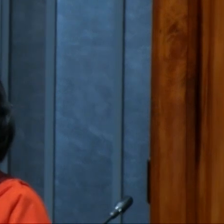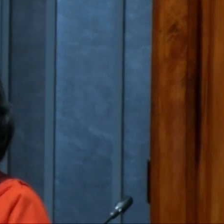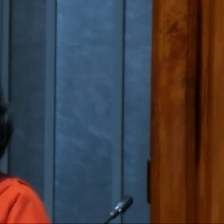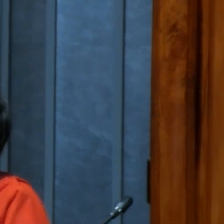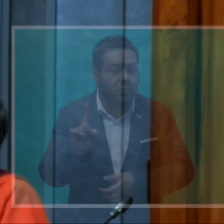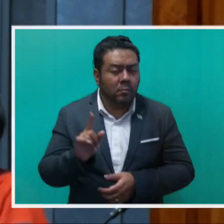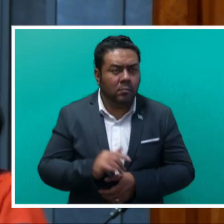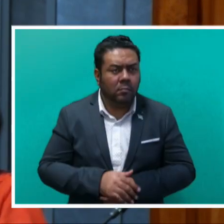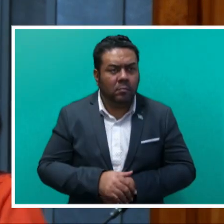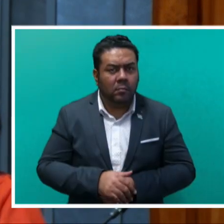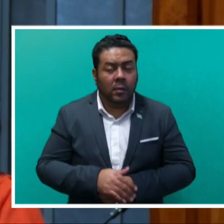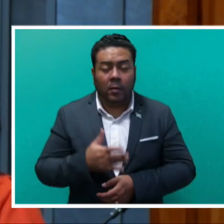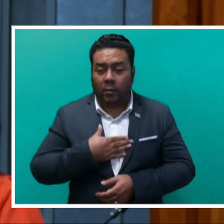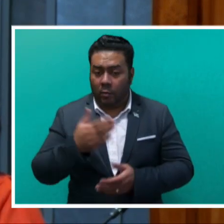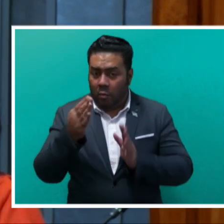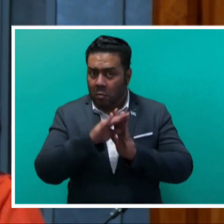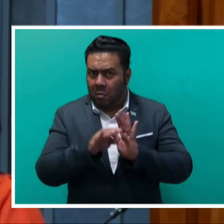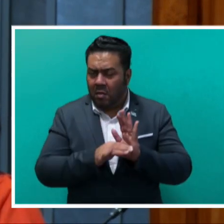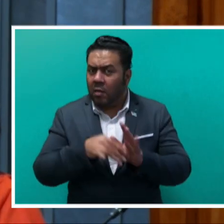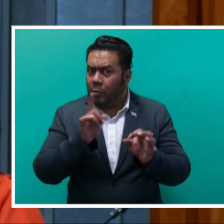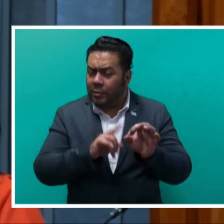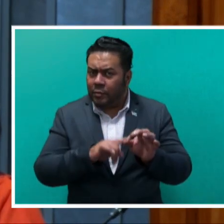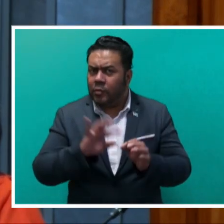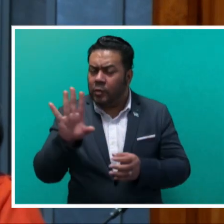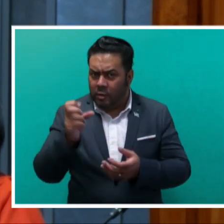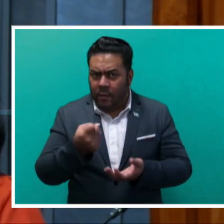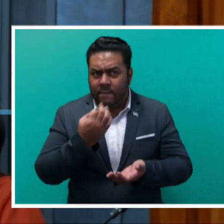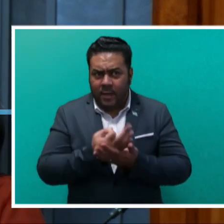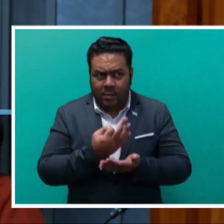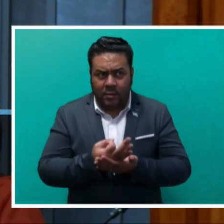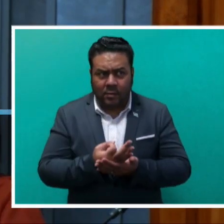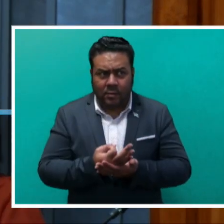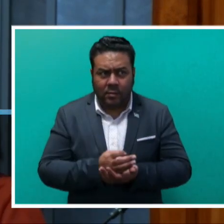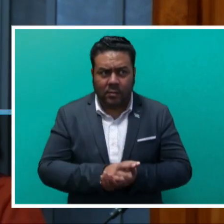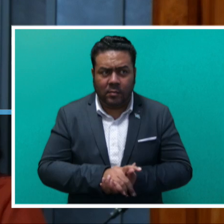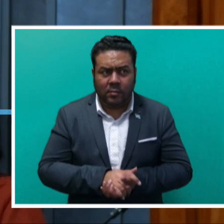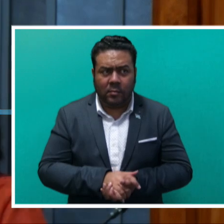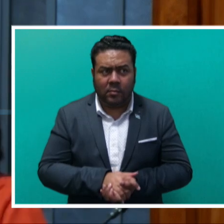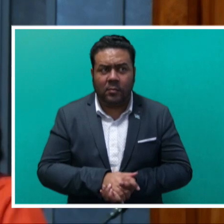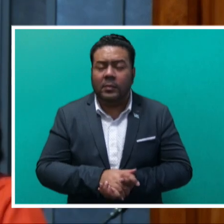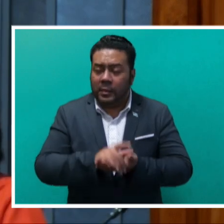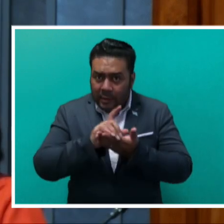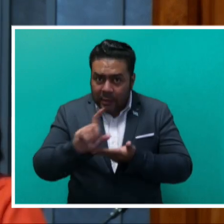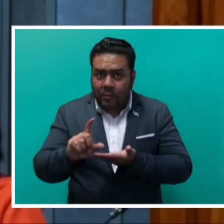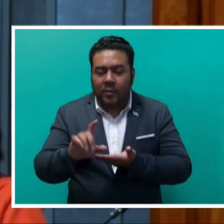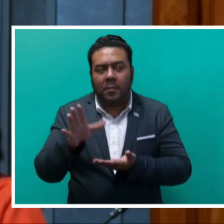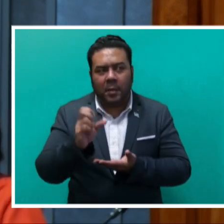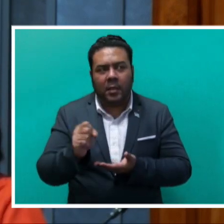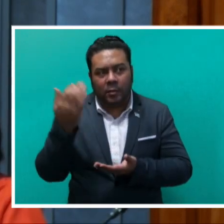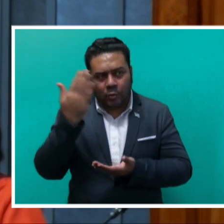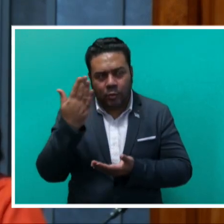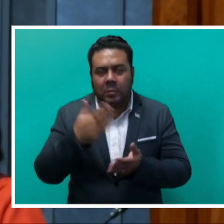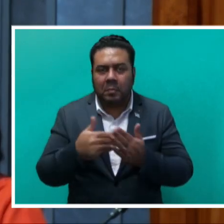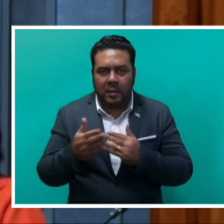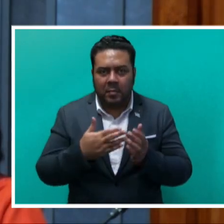that the conduct of fundraising by schools, in school, for the schools, are clearly documented in the school